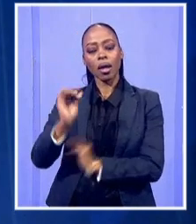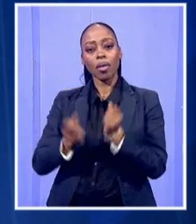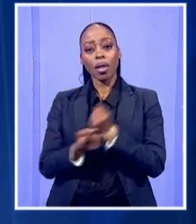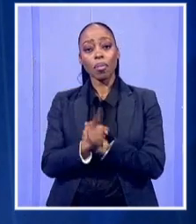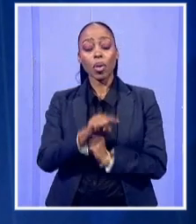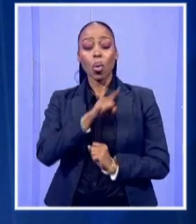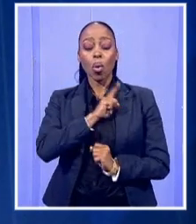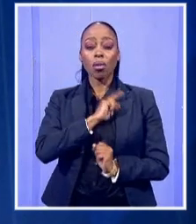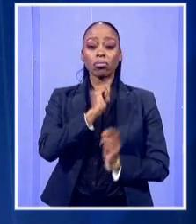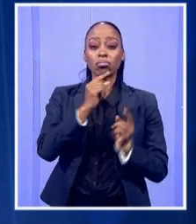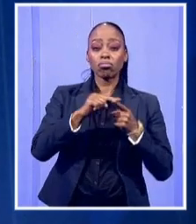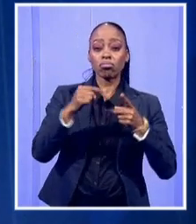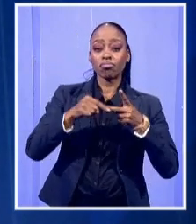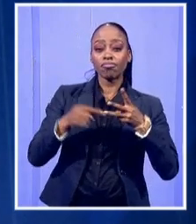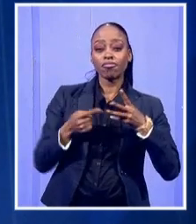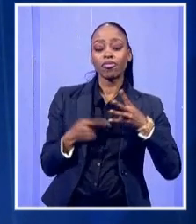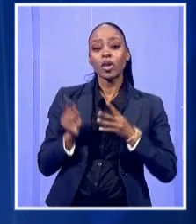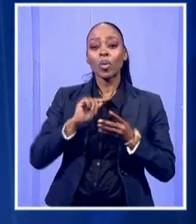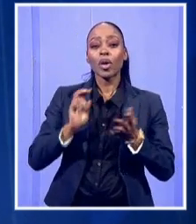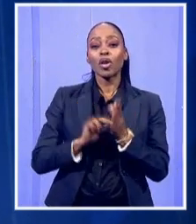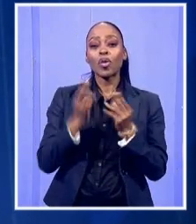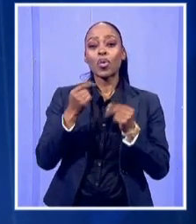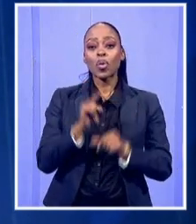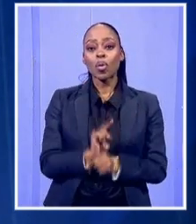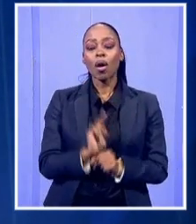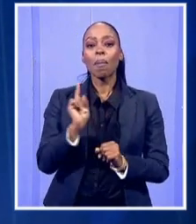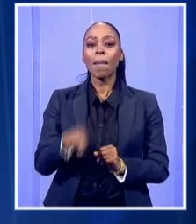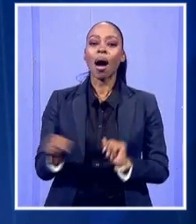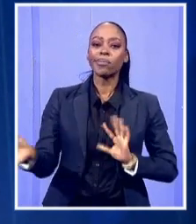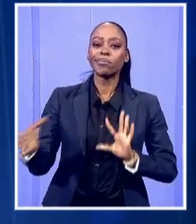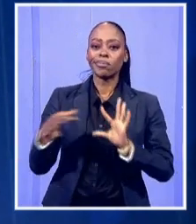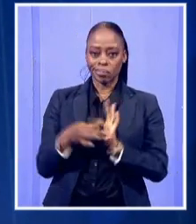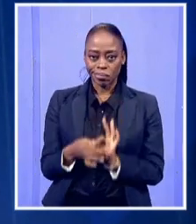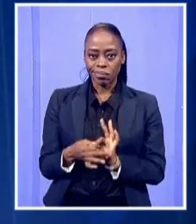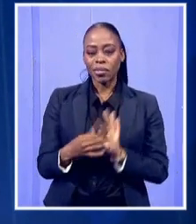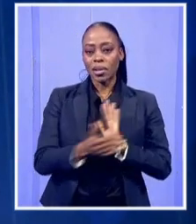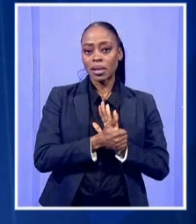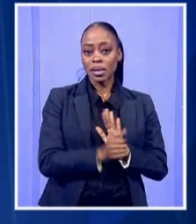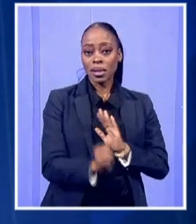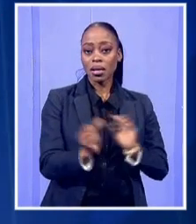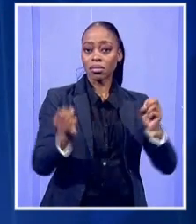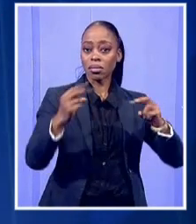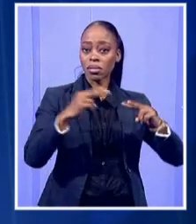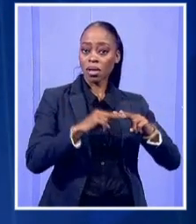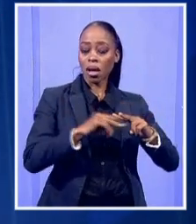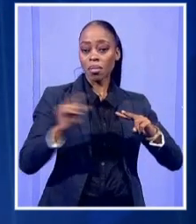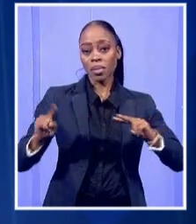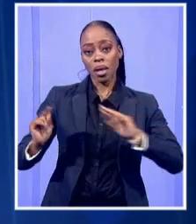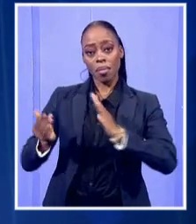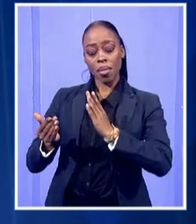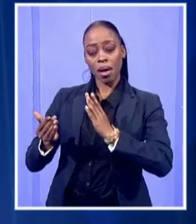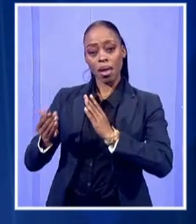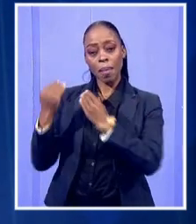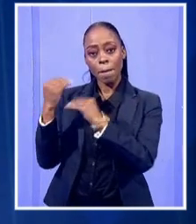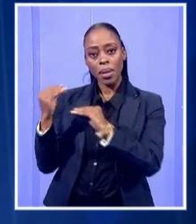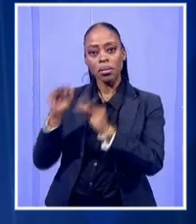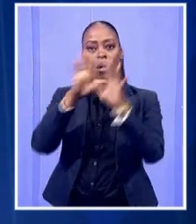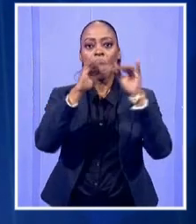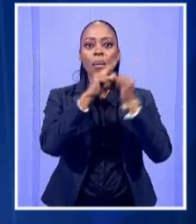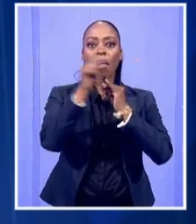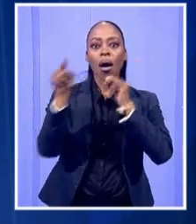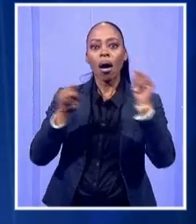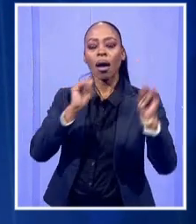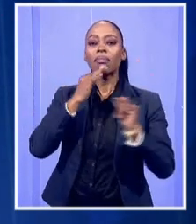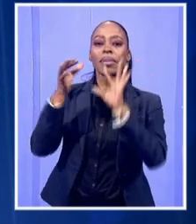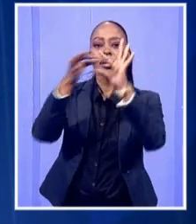touching on the need for us to link deal with the skills gap in the country by asking businesses and firms to link